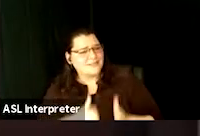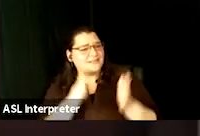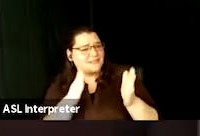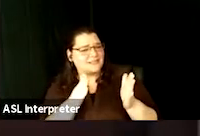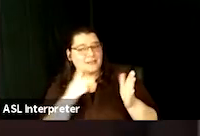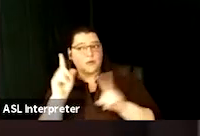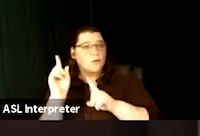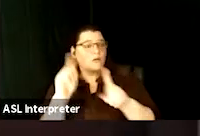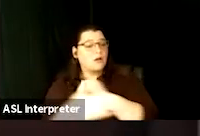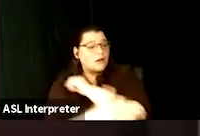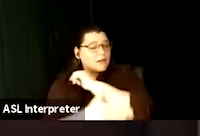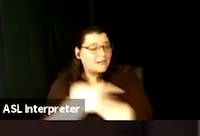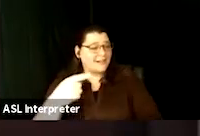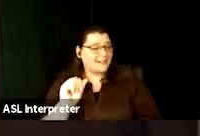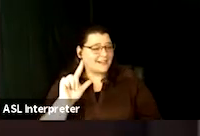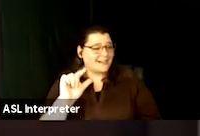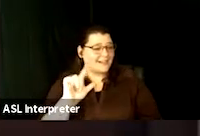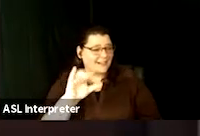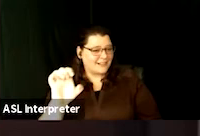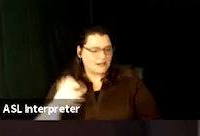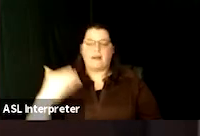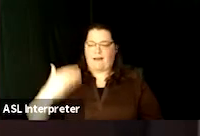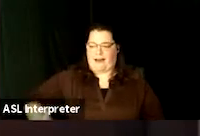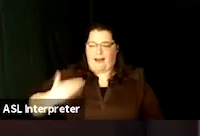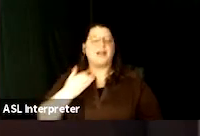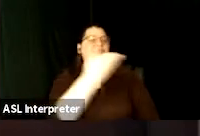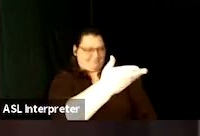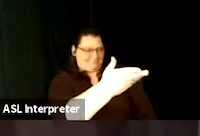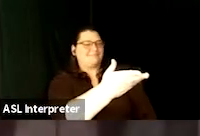me. The Gospel of the Lord.